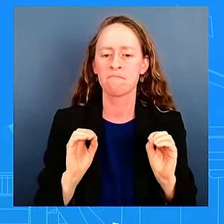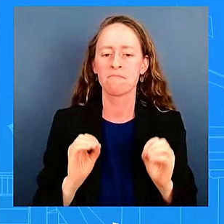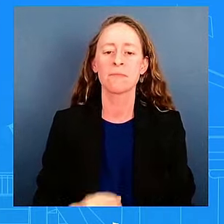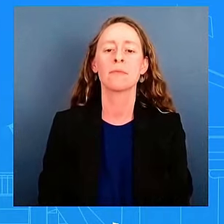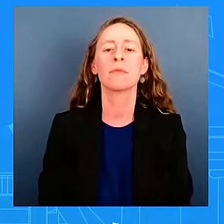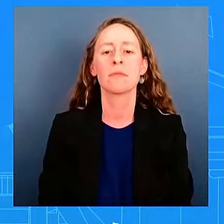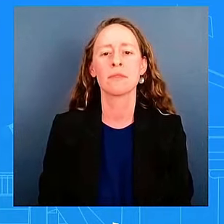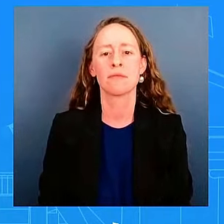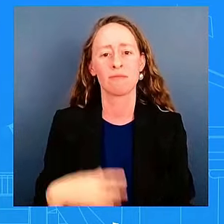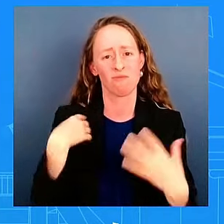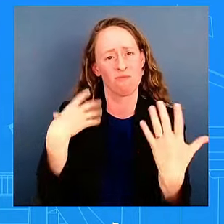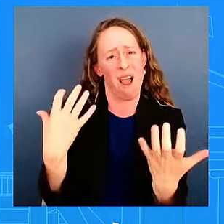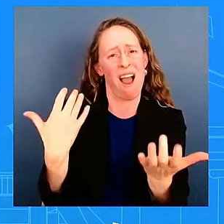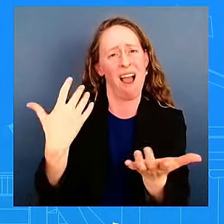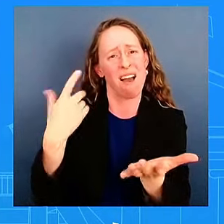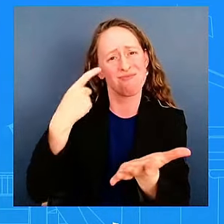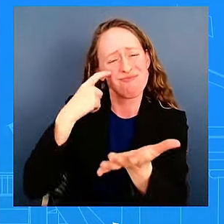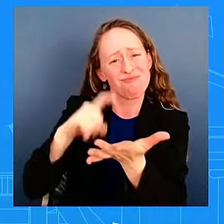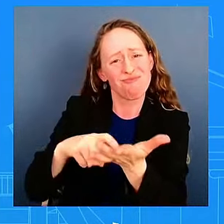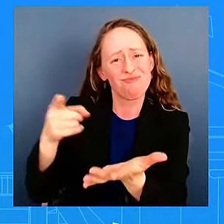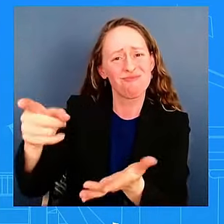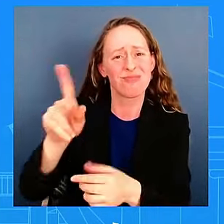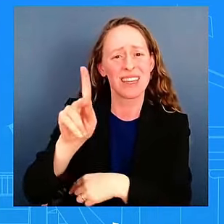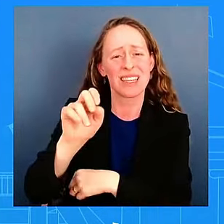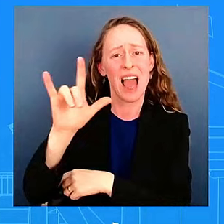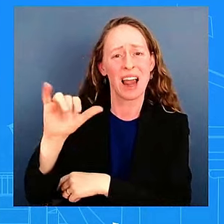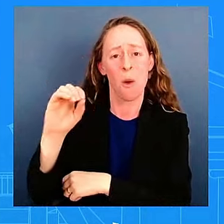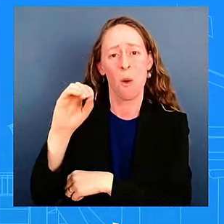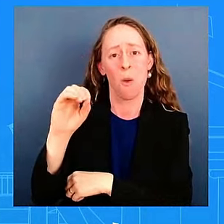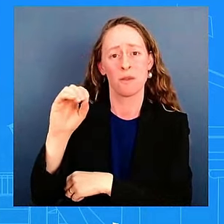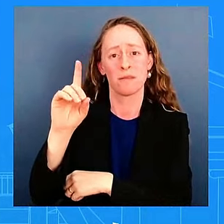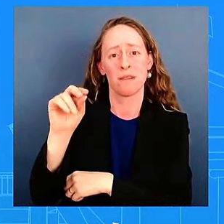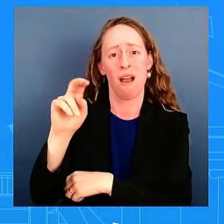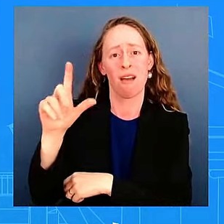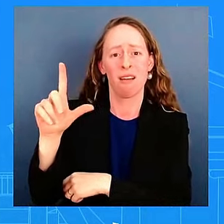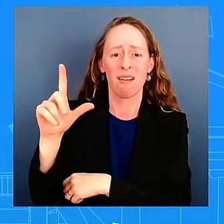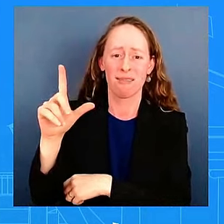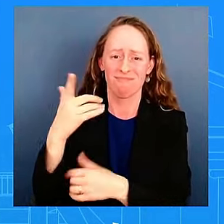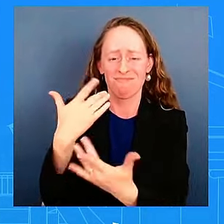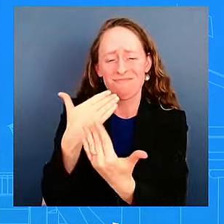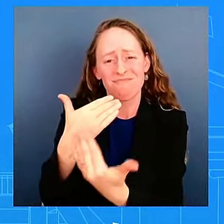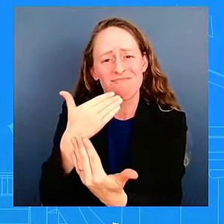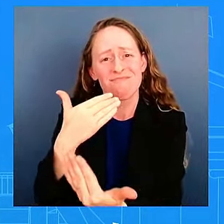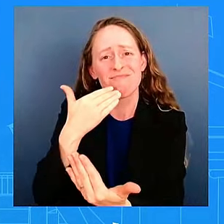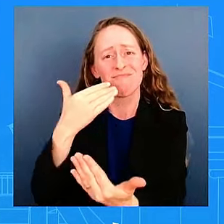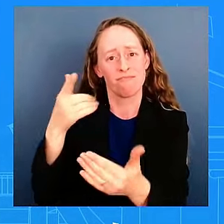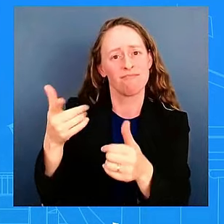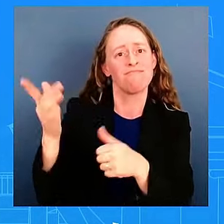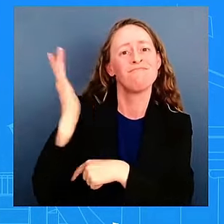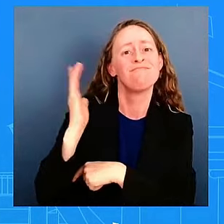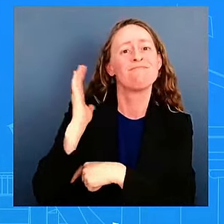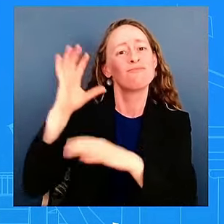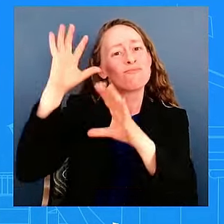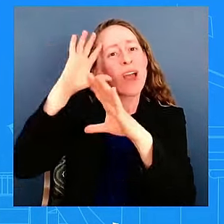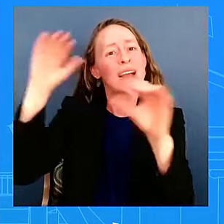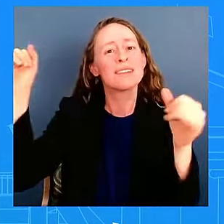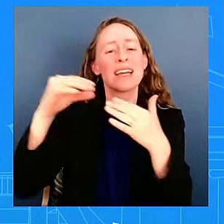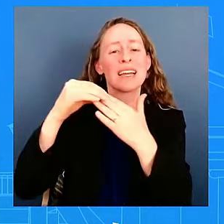outgoing president of the White House Correspondents Association. Kelly, the past year has presented no shortage of